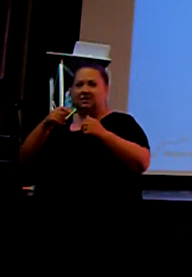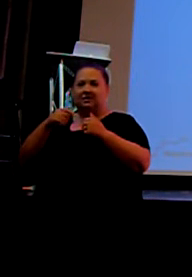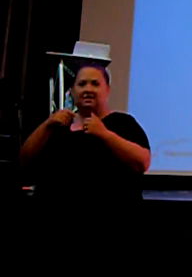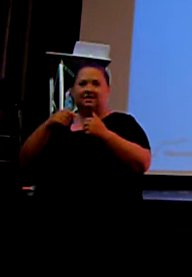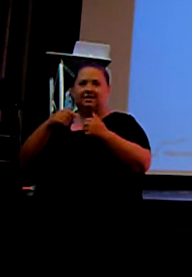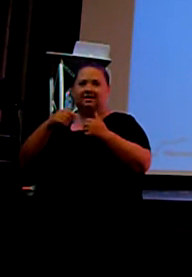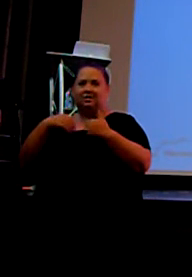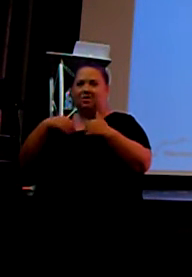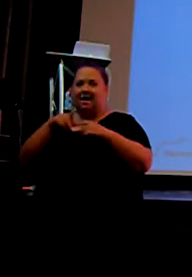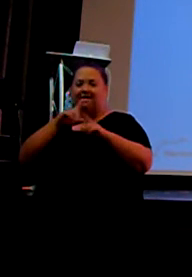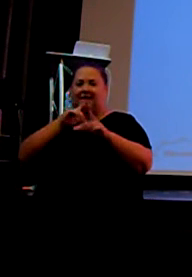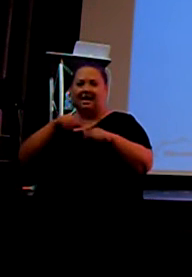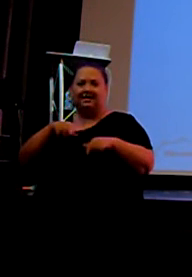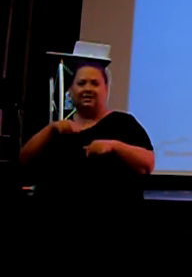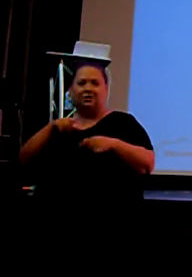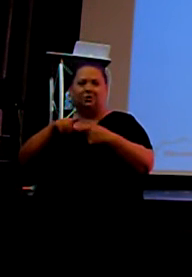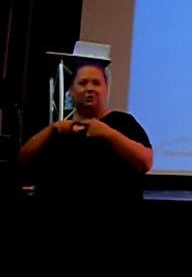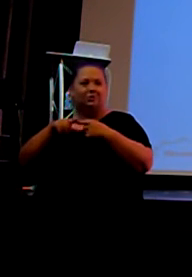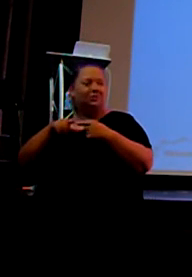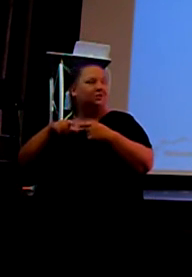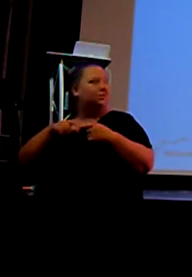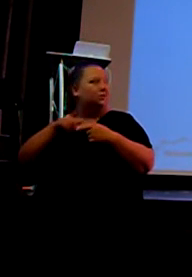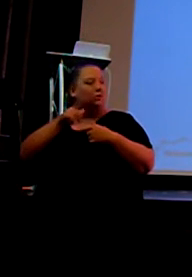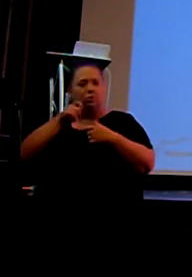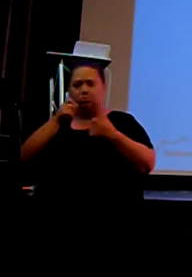boat, Captain?